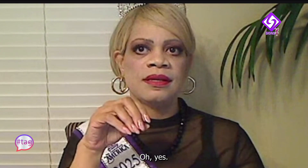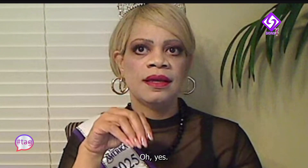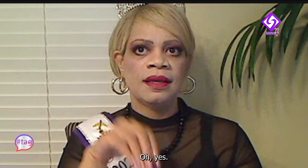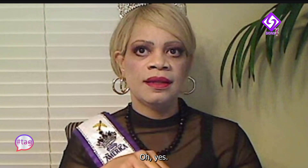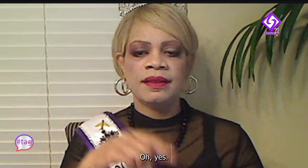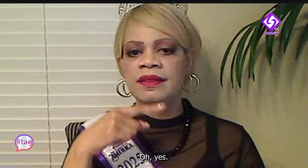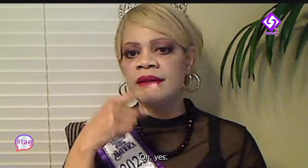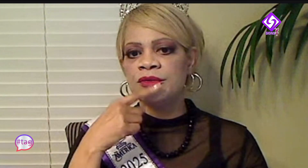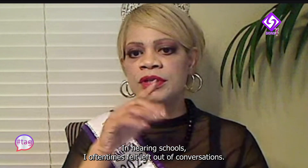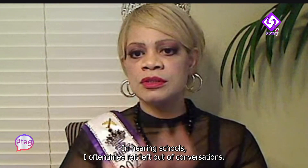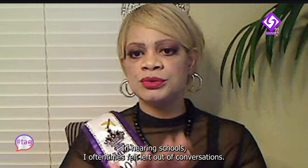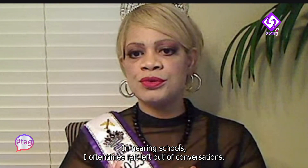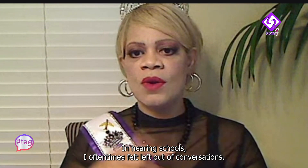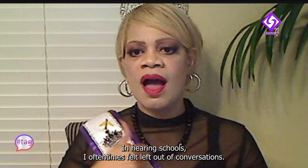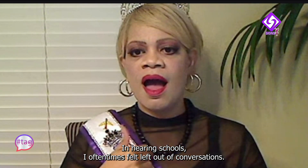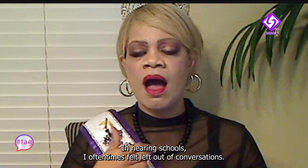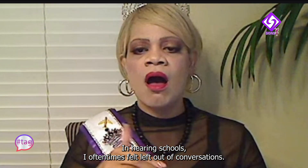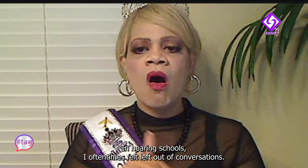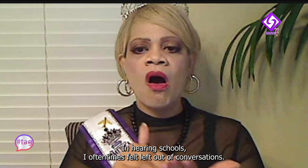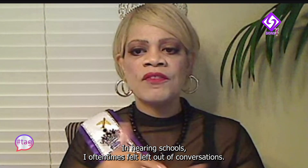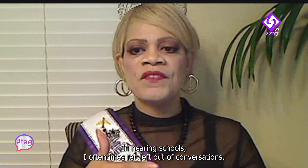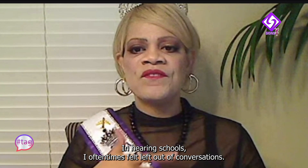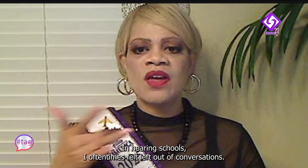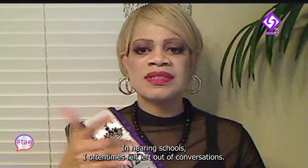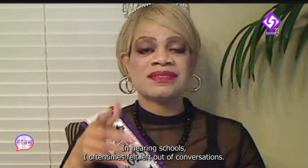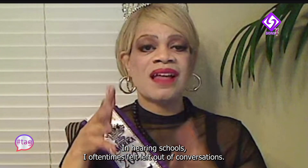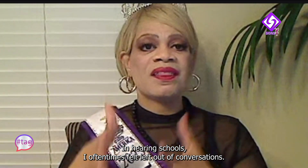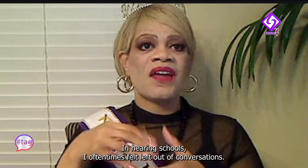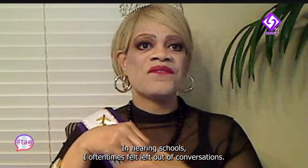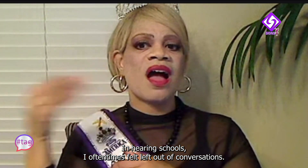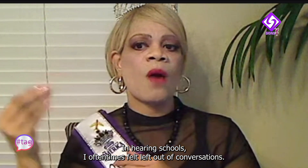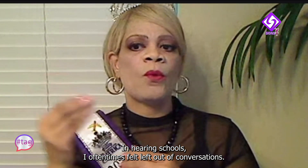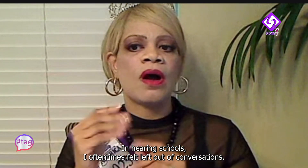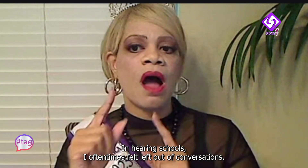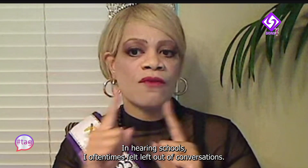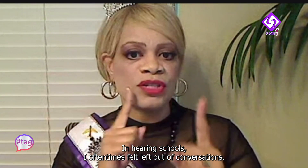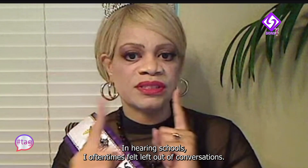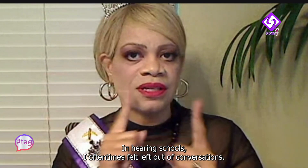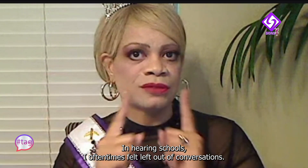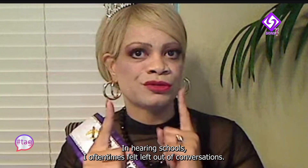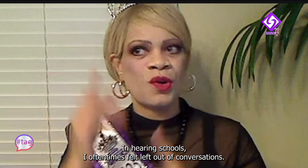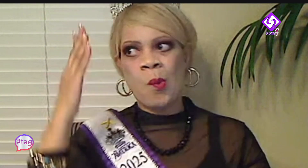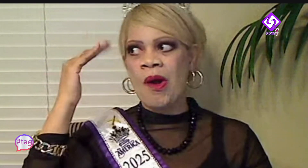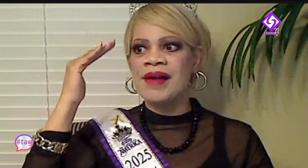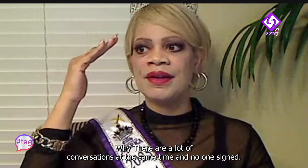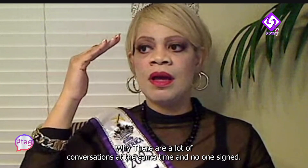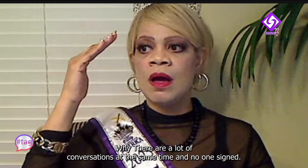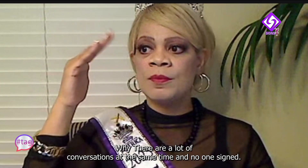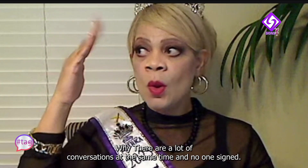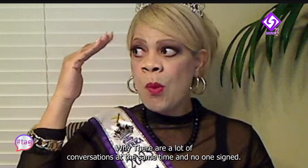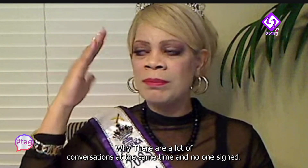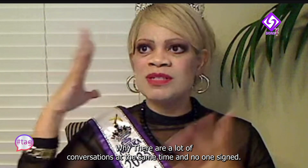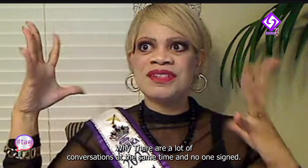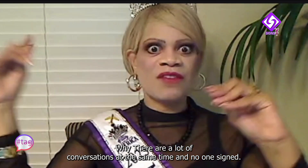Oh, yes. In hearing schools, I oftentimes felt left out of conversations.